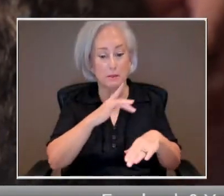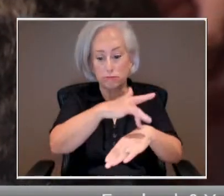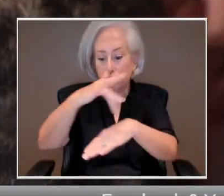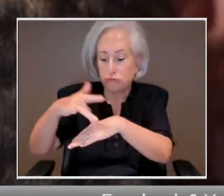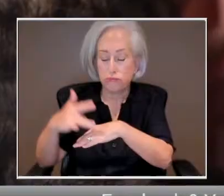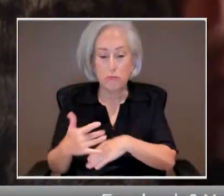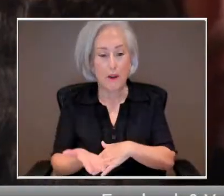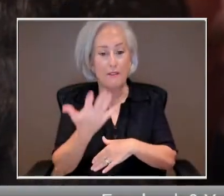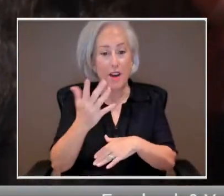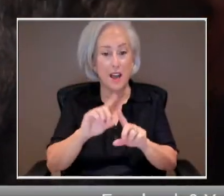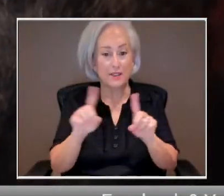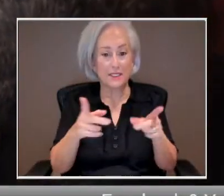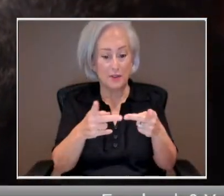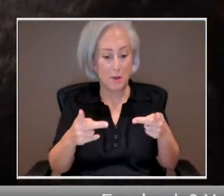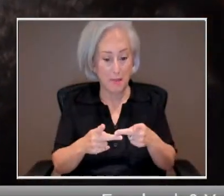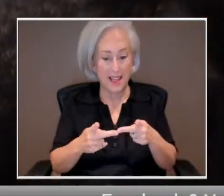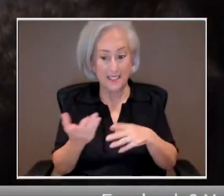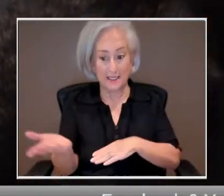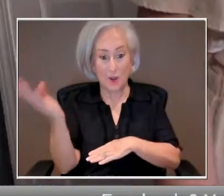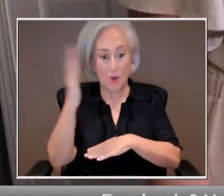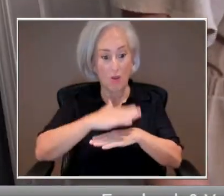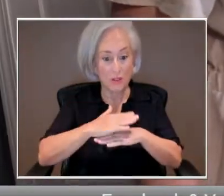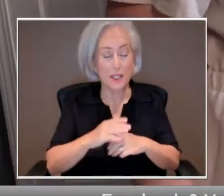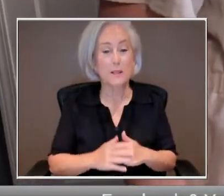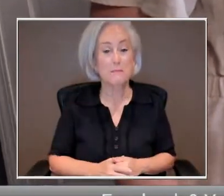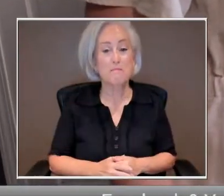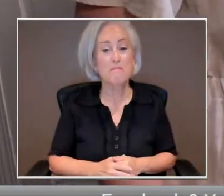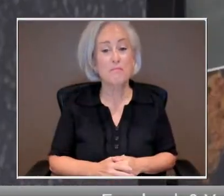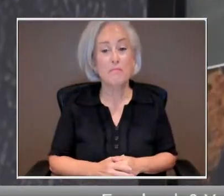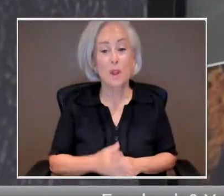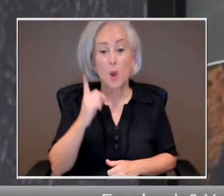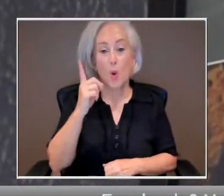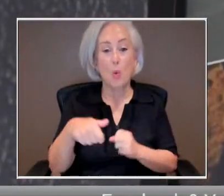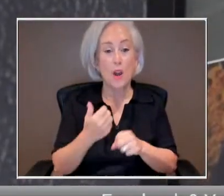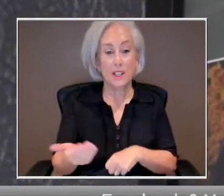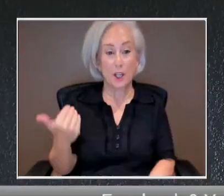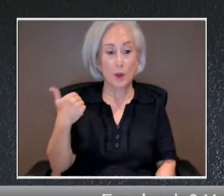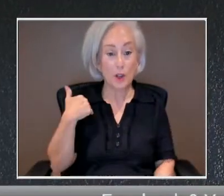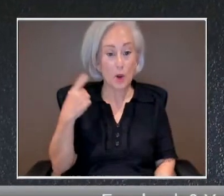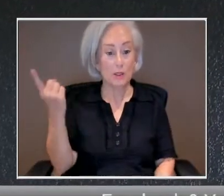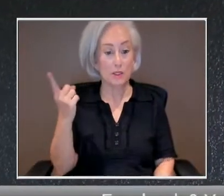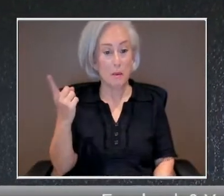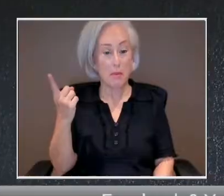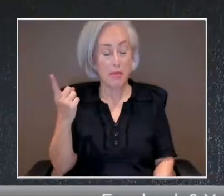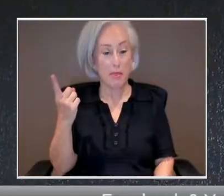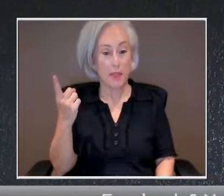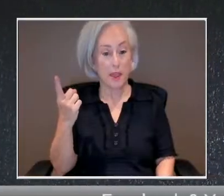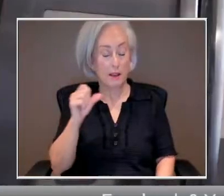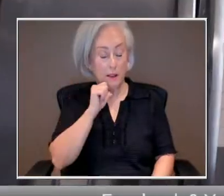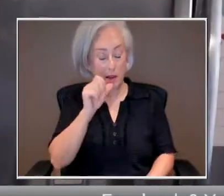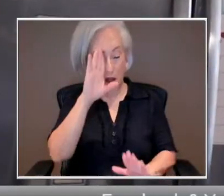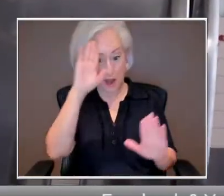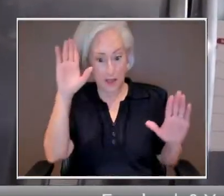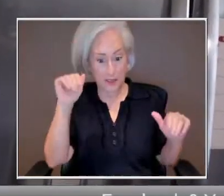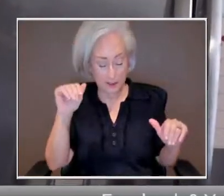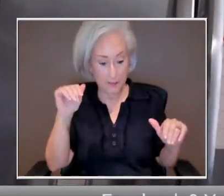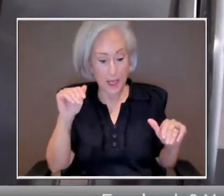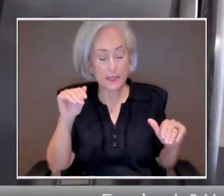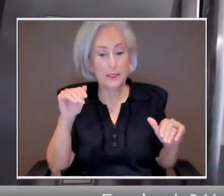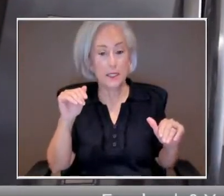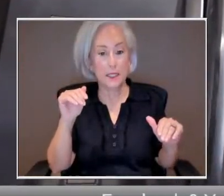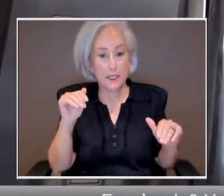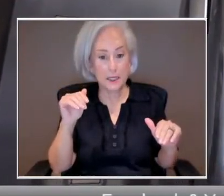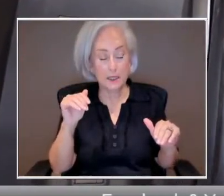events. But about a year ago, something unexpected brought Nicole's jam-packed days to a screeching